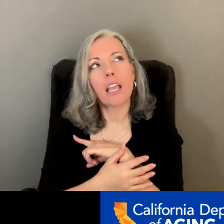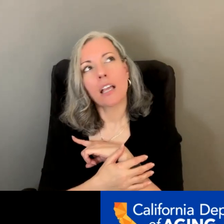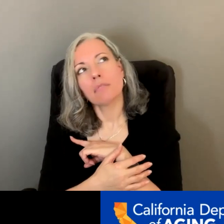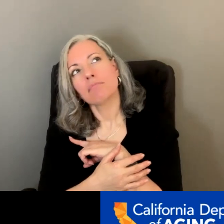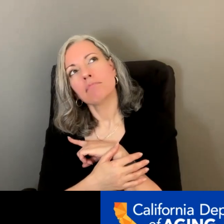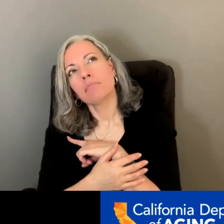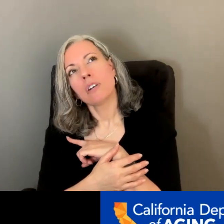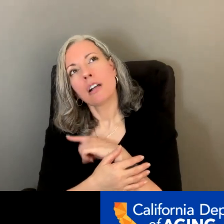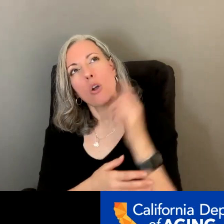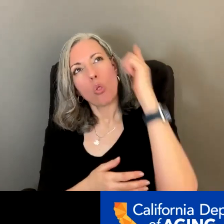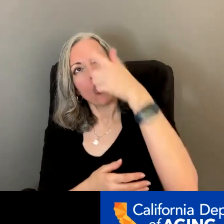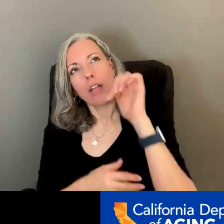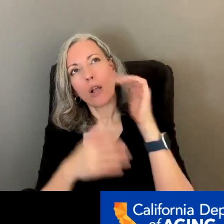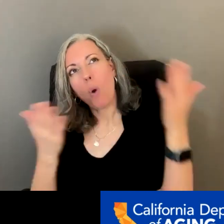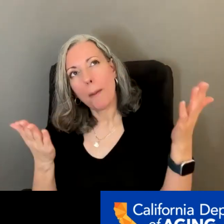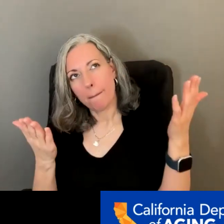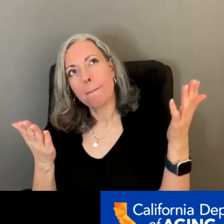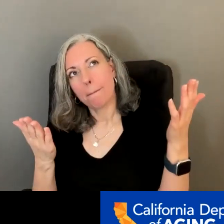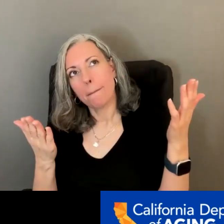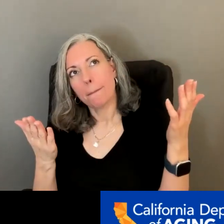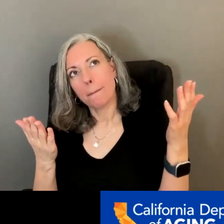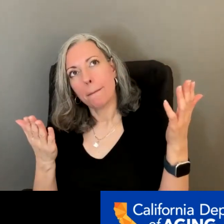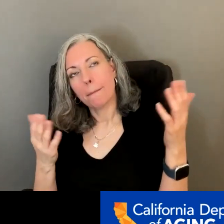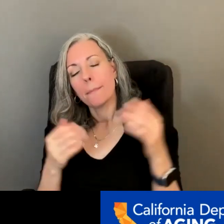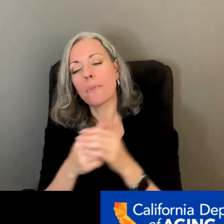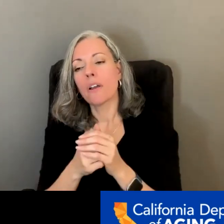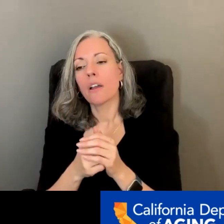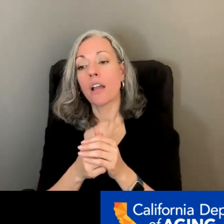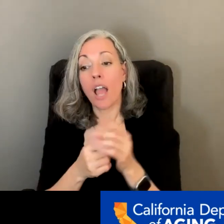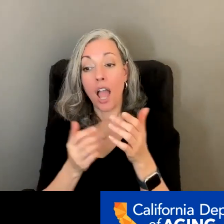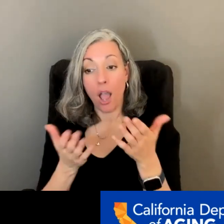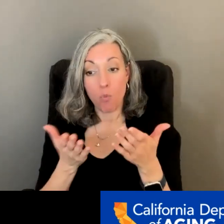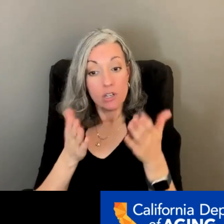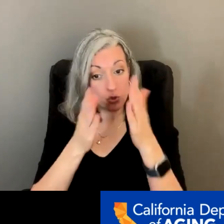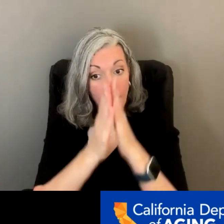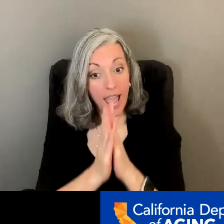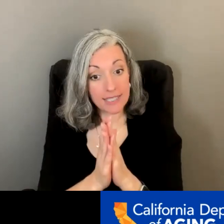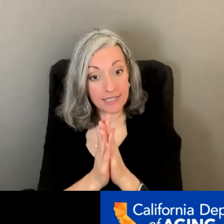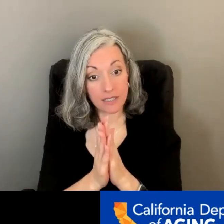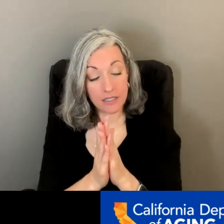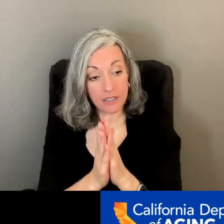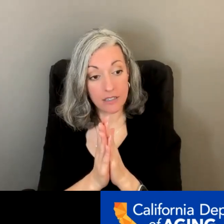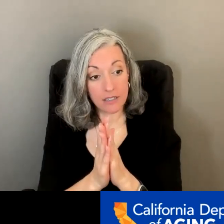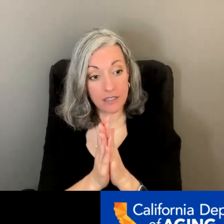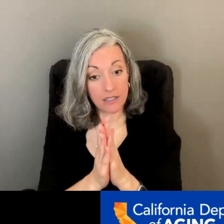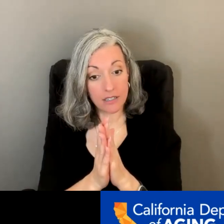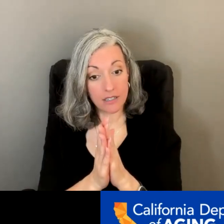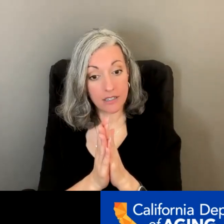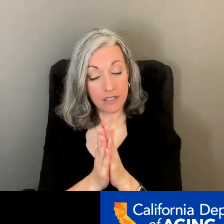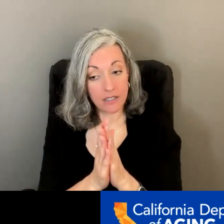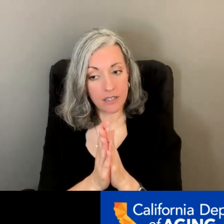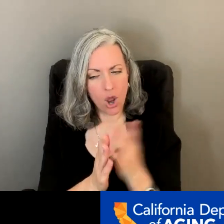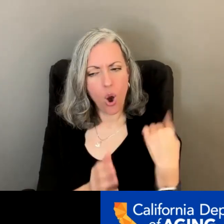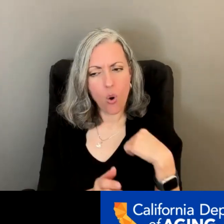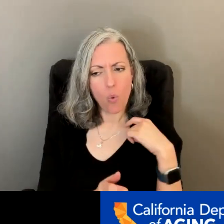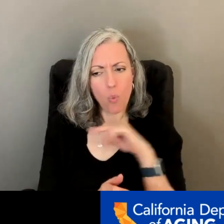does that look? The last thing I wanted to ask is, are we going